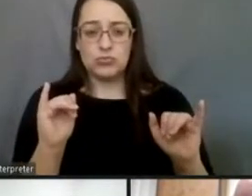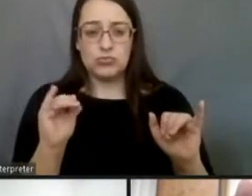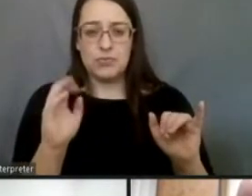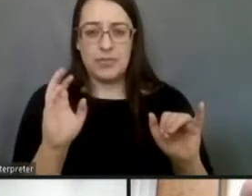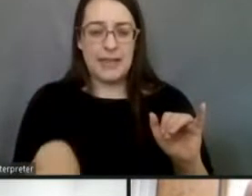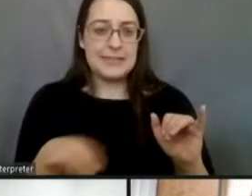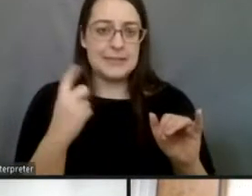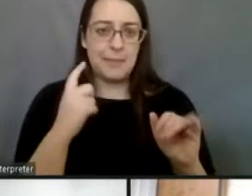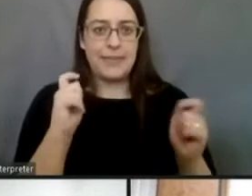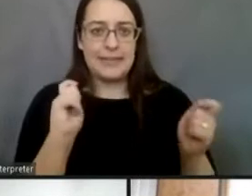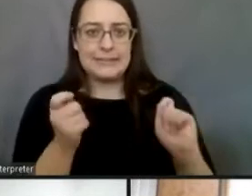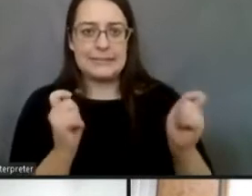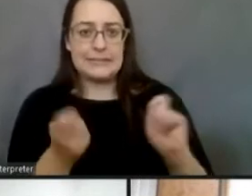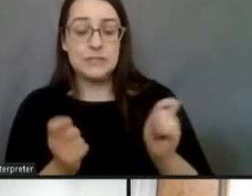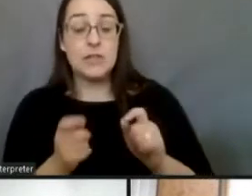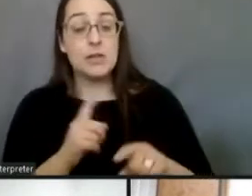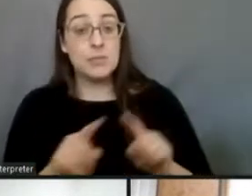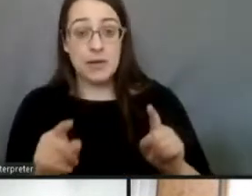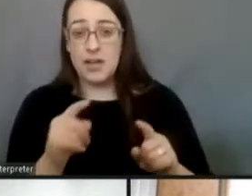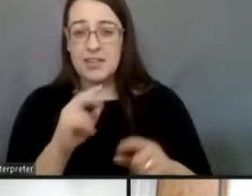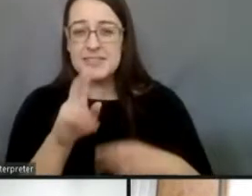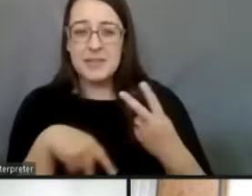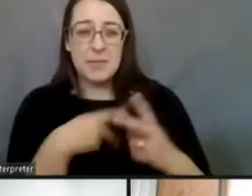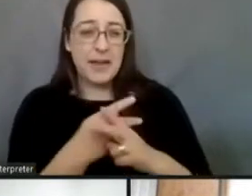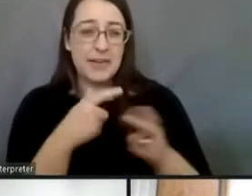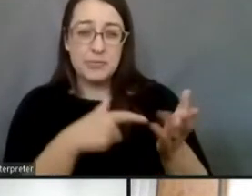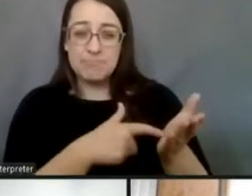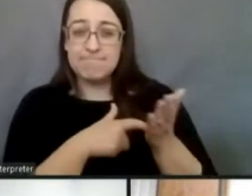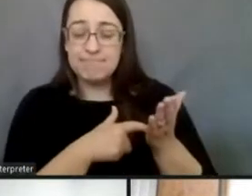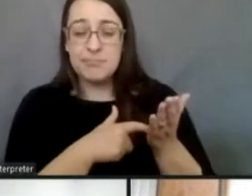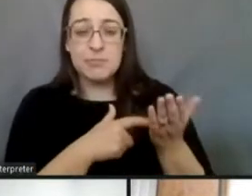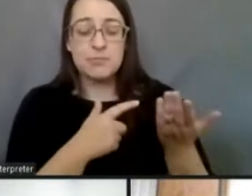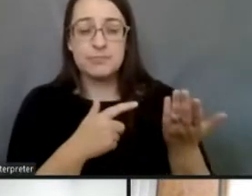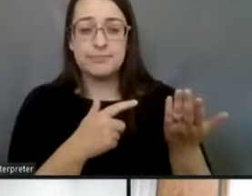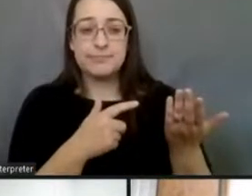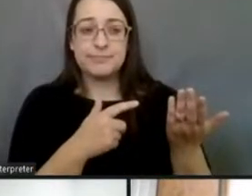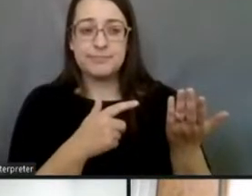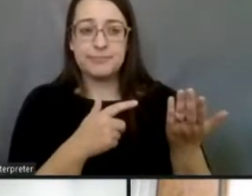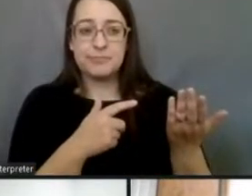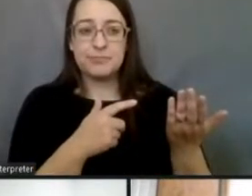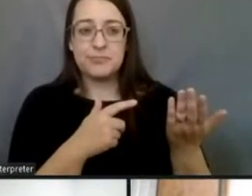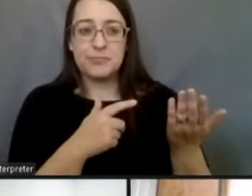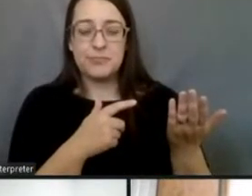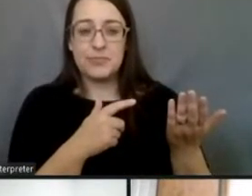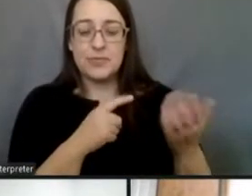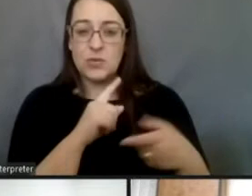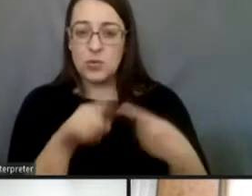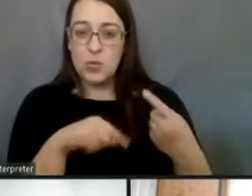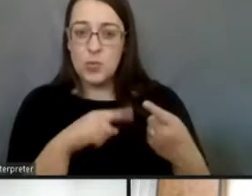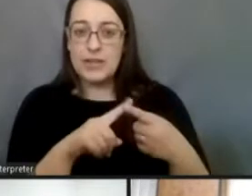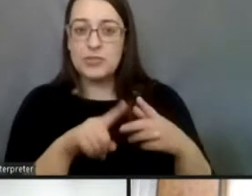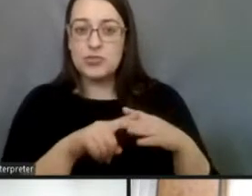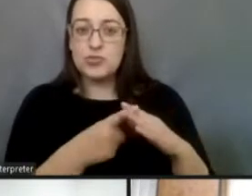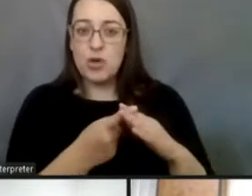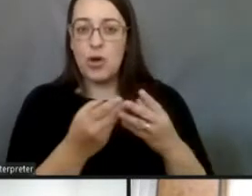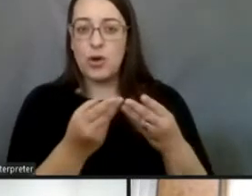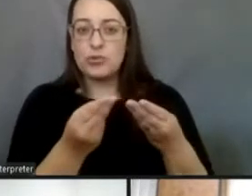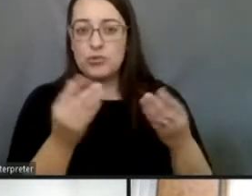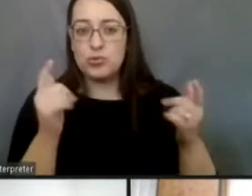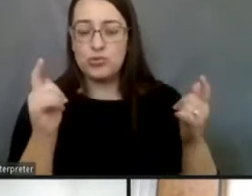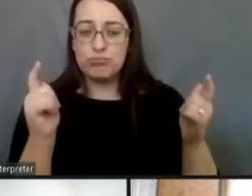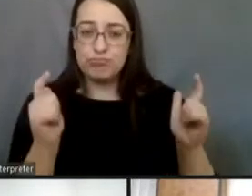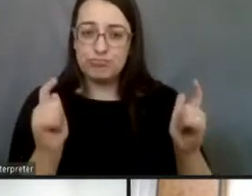but is there some kind of criteria for when it comes time to start phasing out the Civic Center